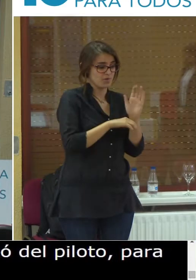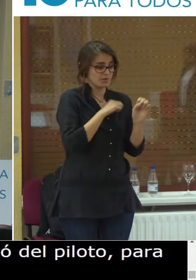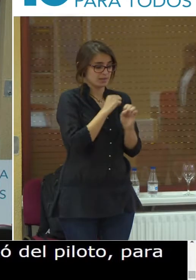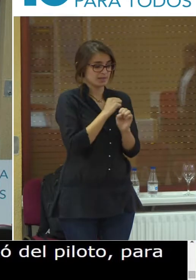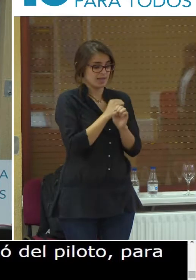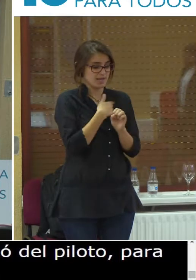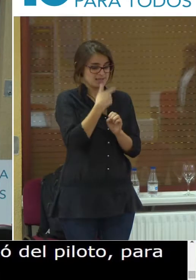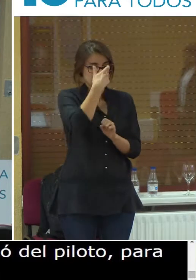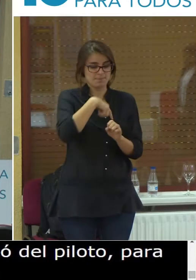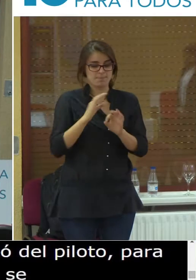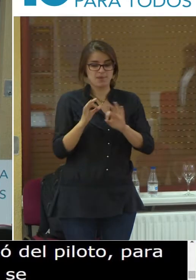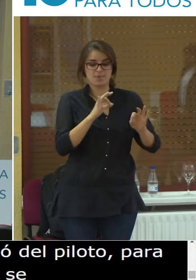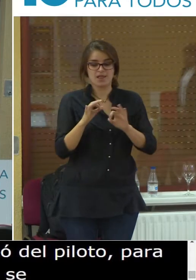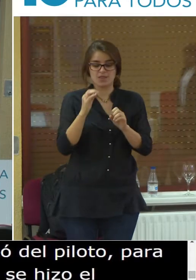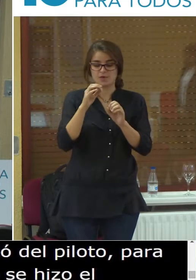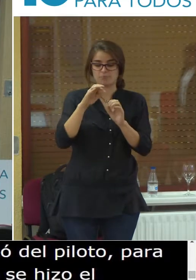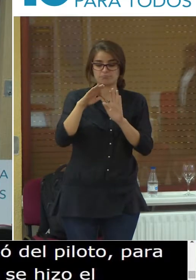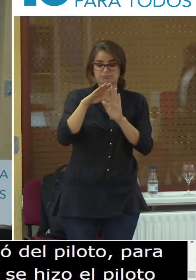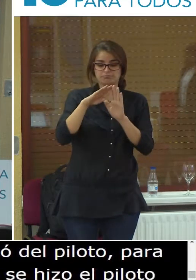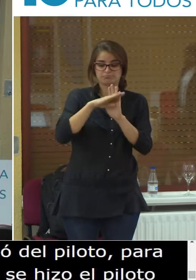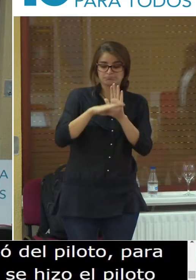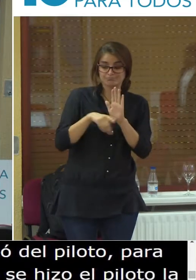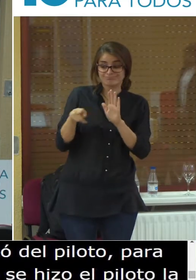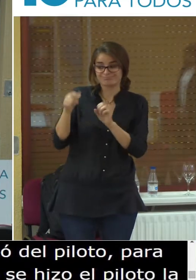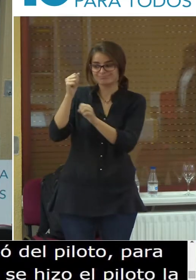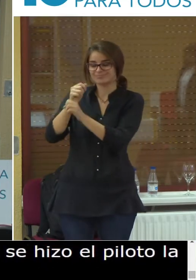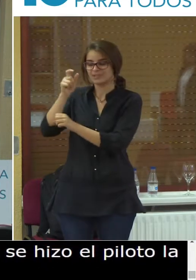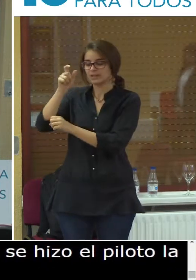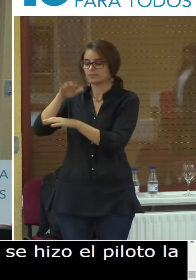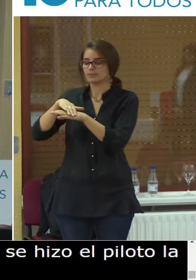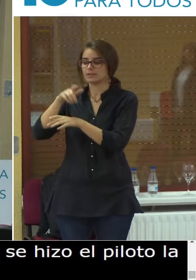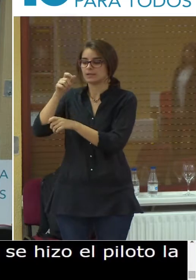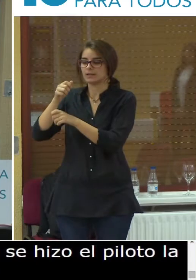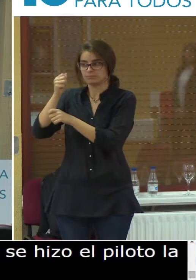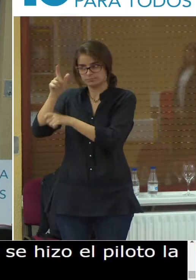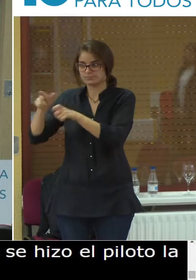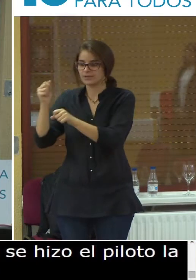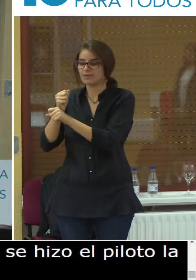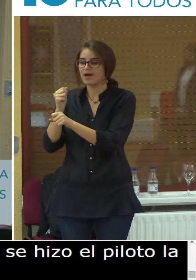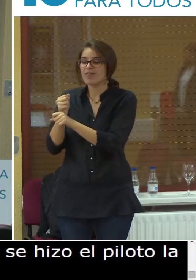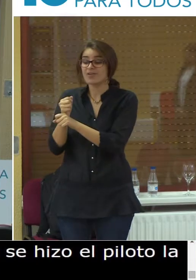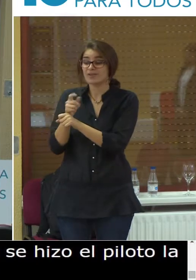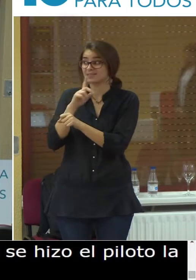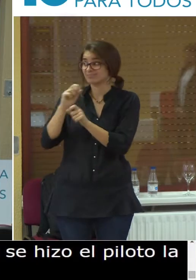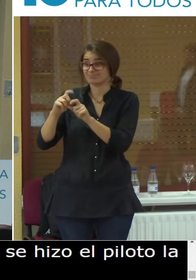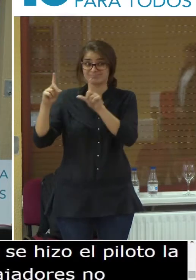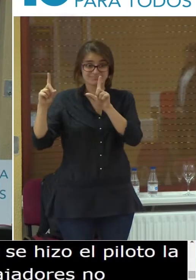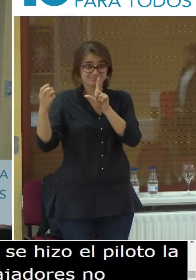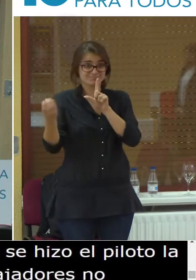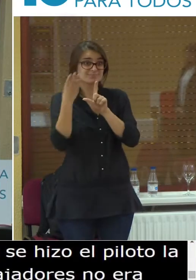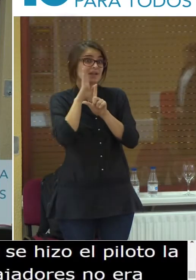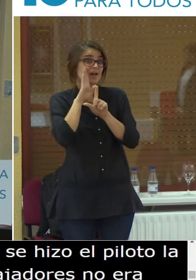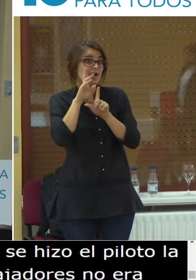of the task from the tutor to employees is not the way it was on the screen. It was a very simplistic